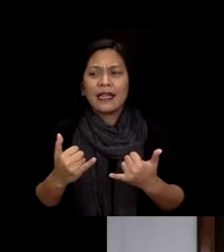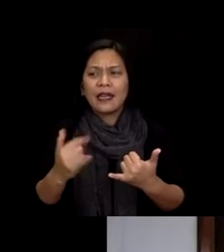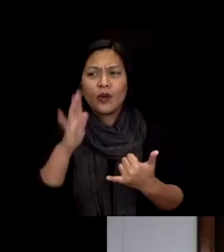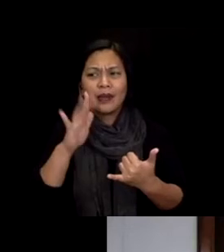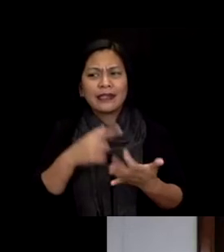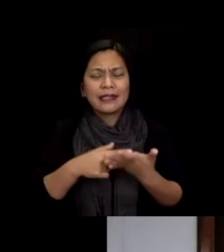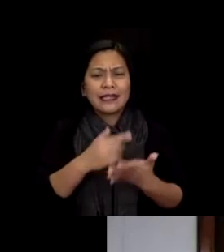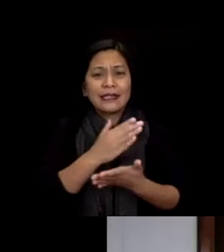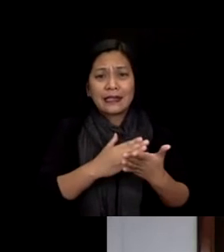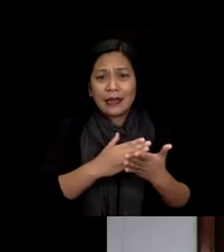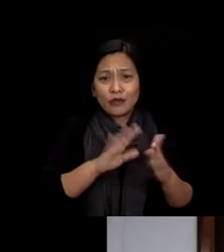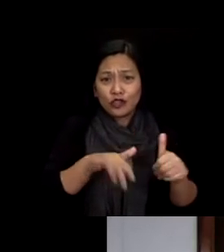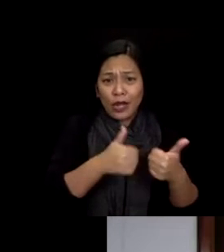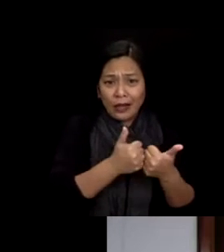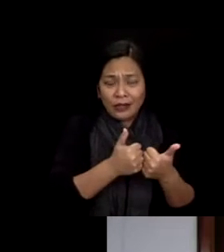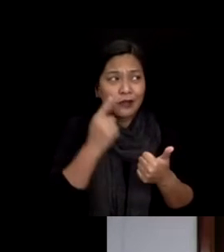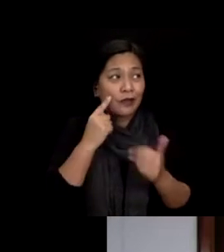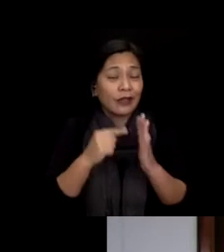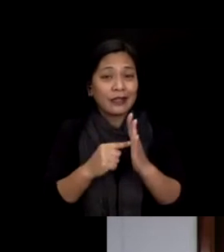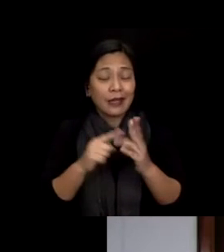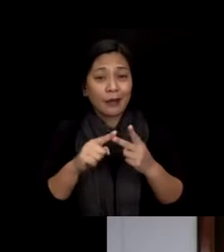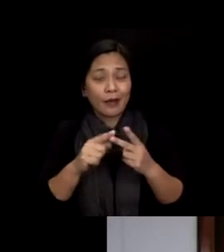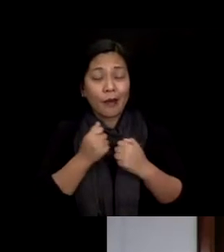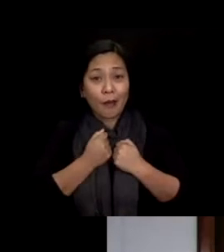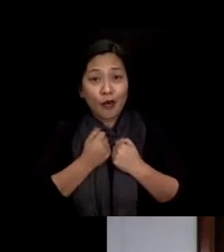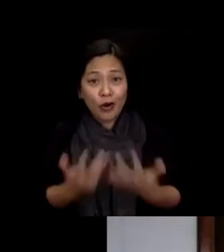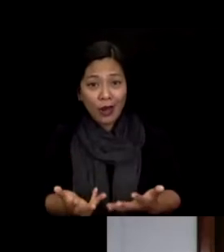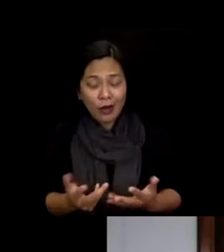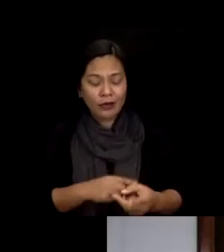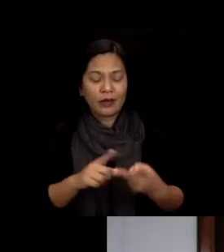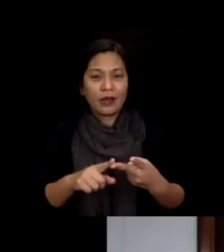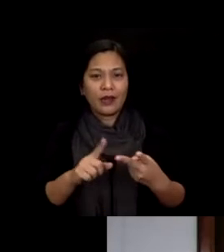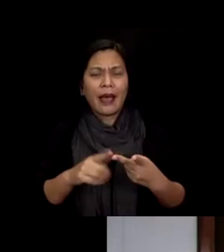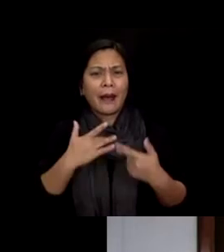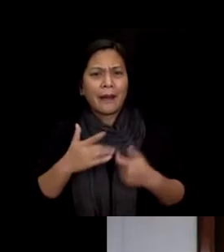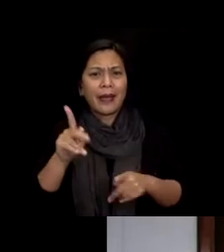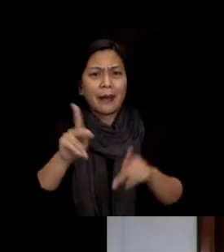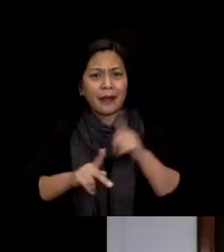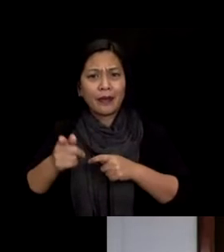include burnout, include extreme turnover,